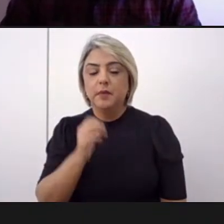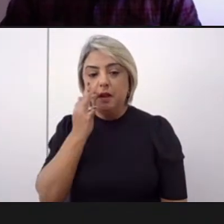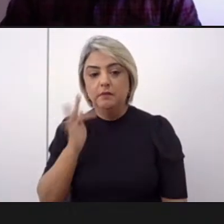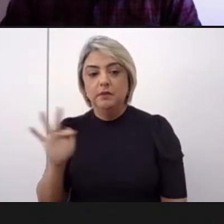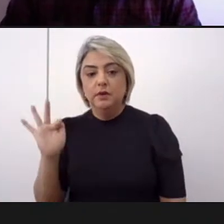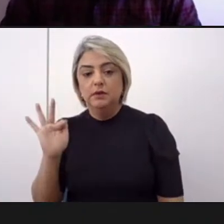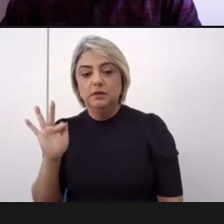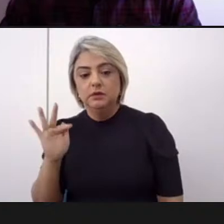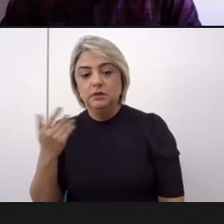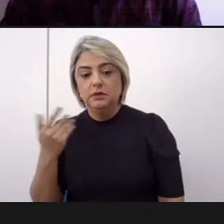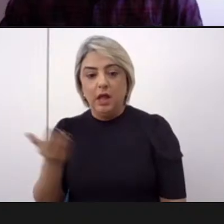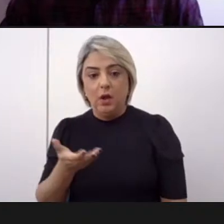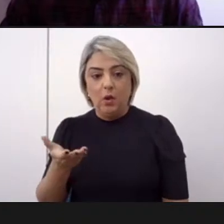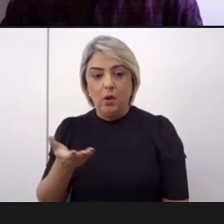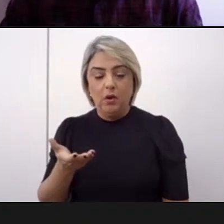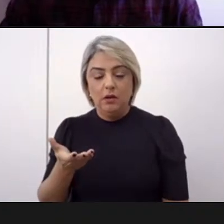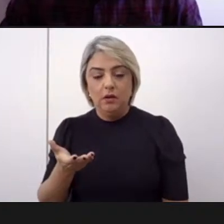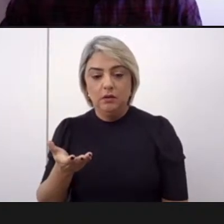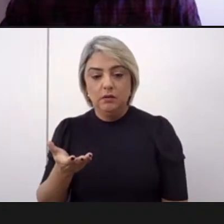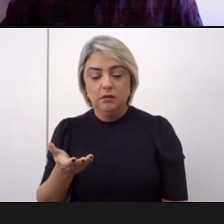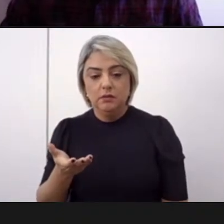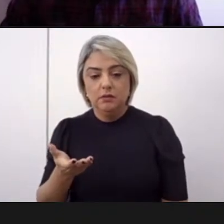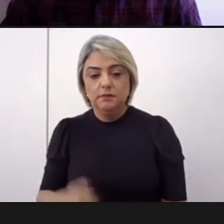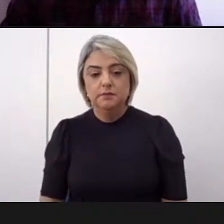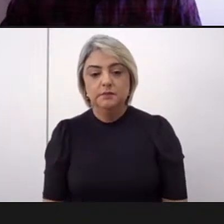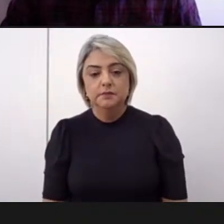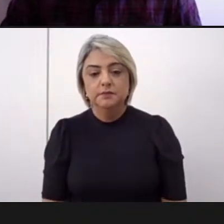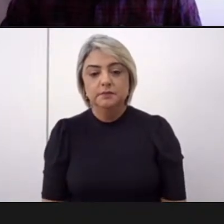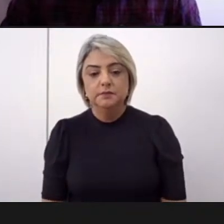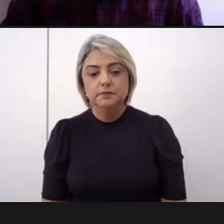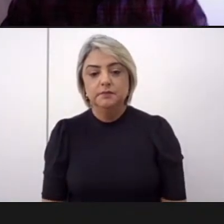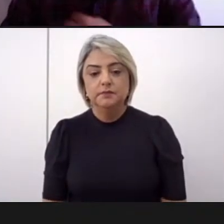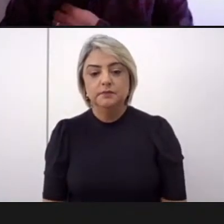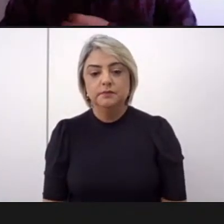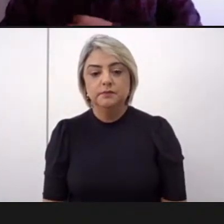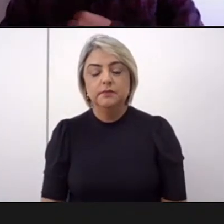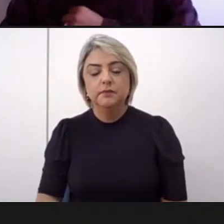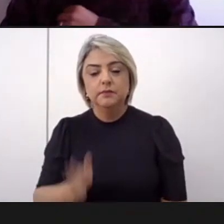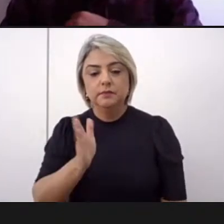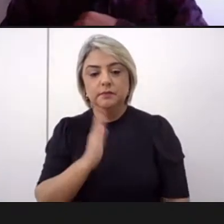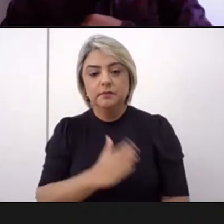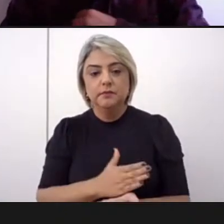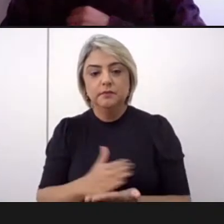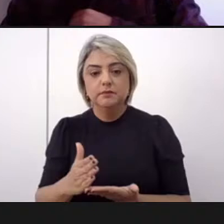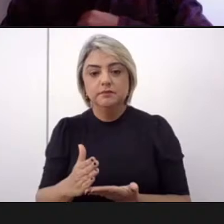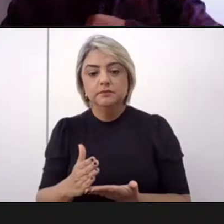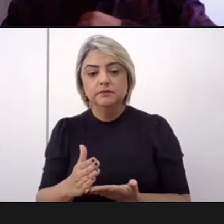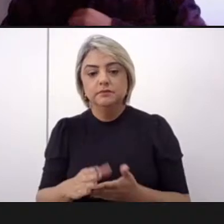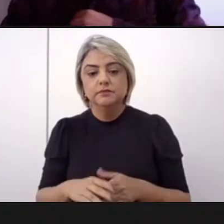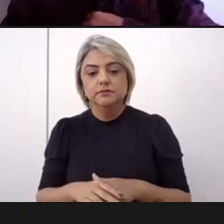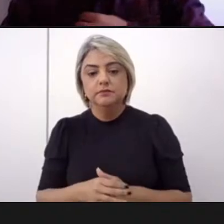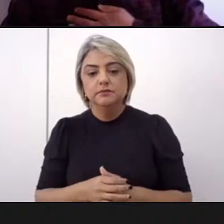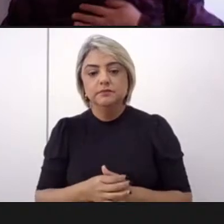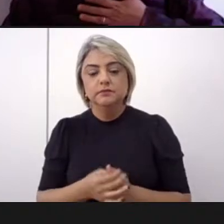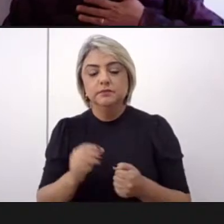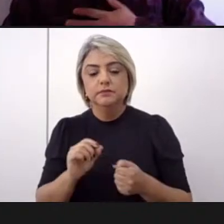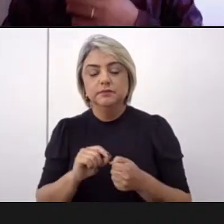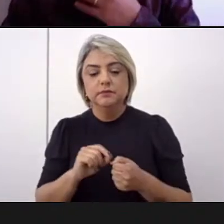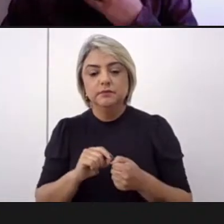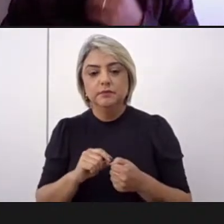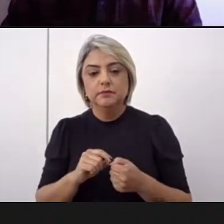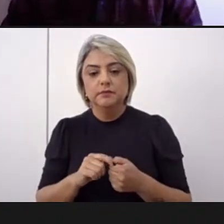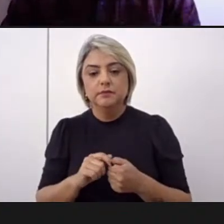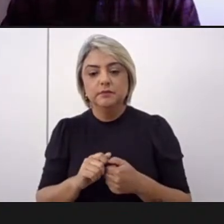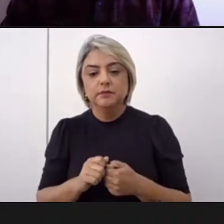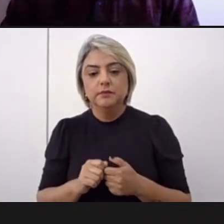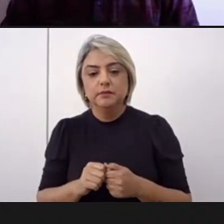trials have begun to be launched against the states for not acting